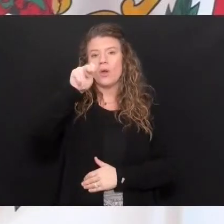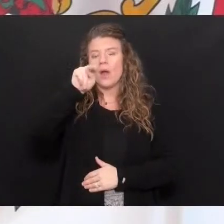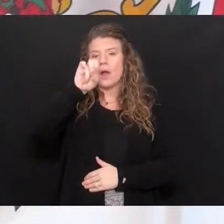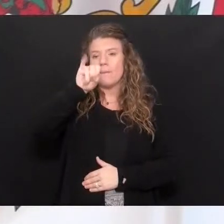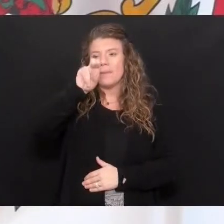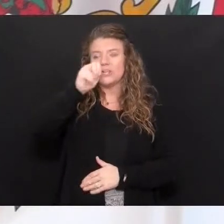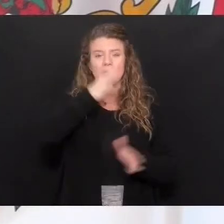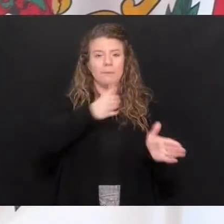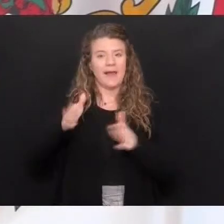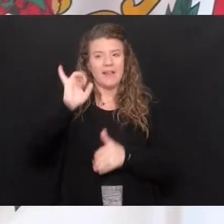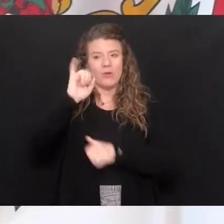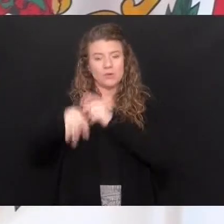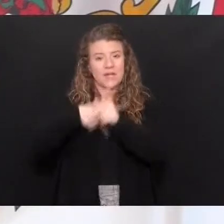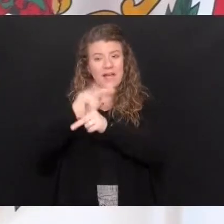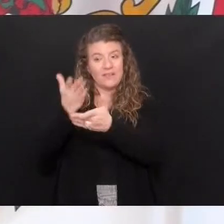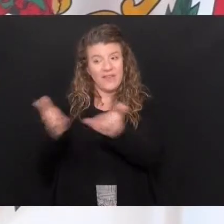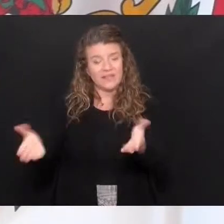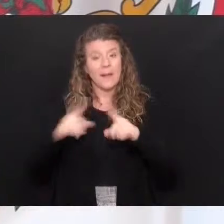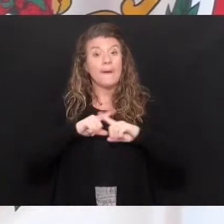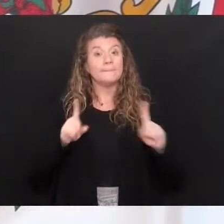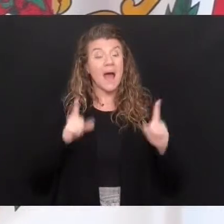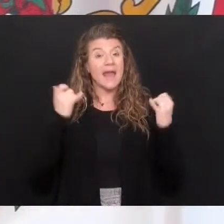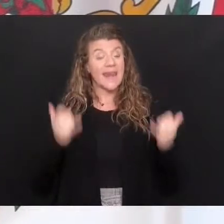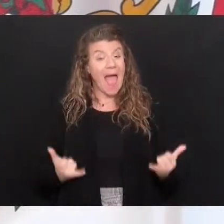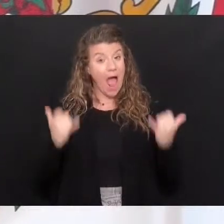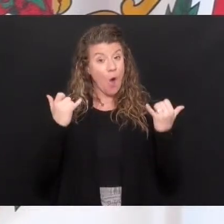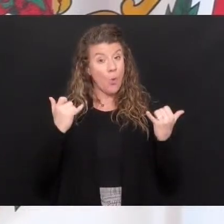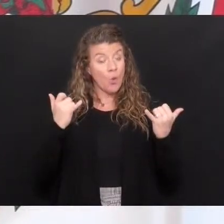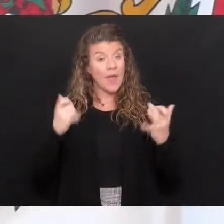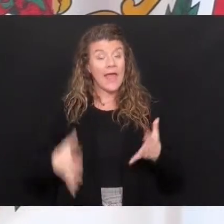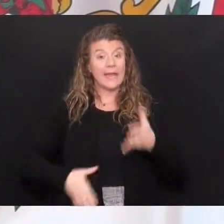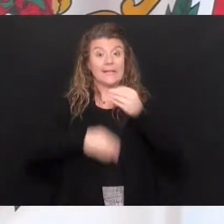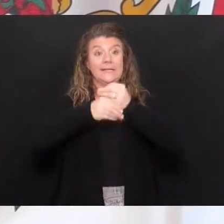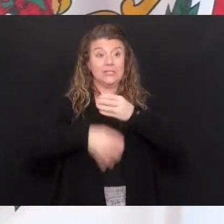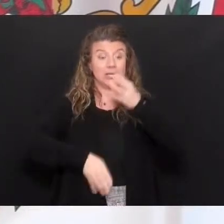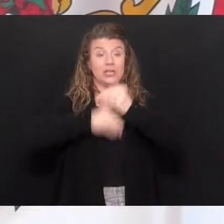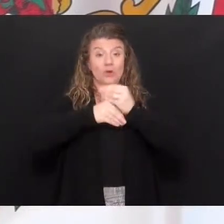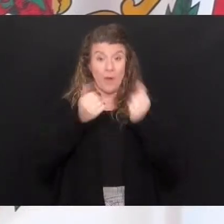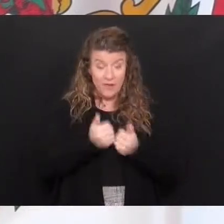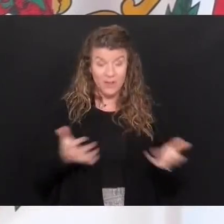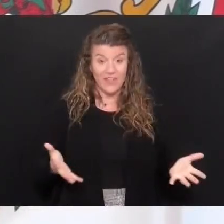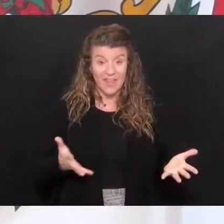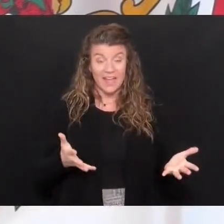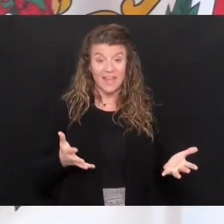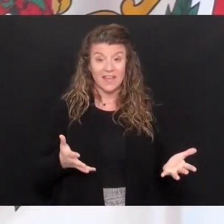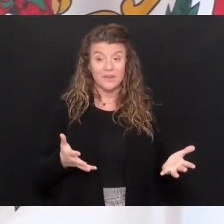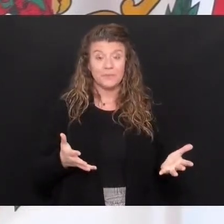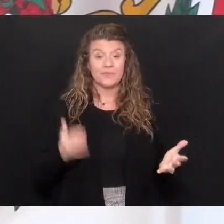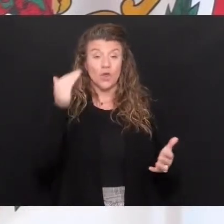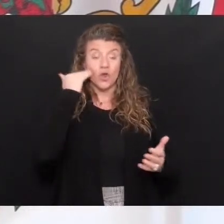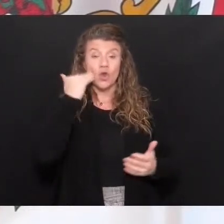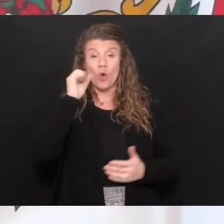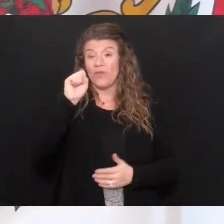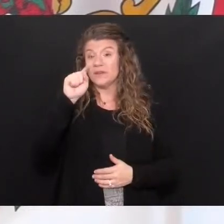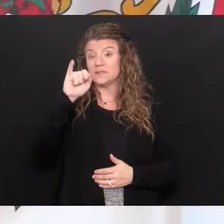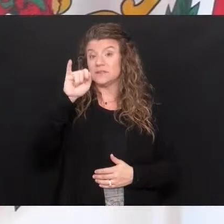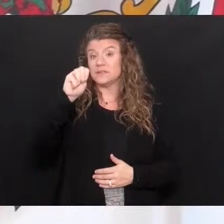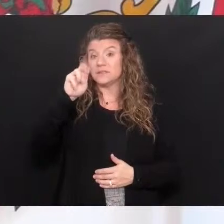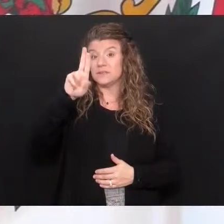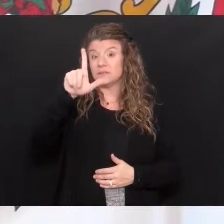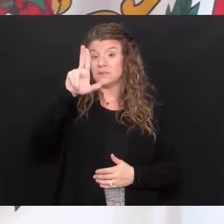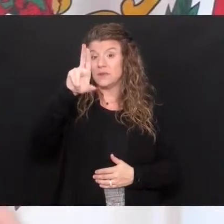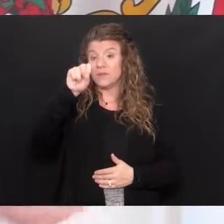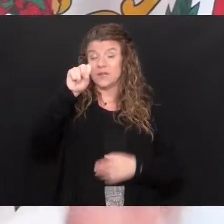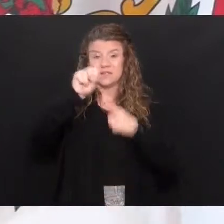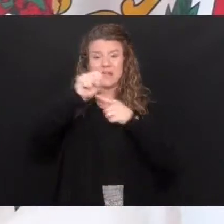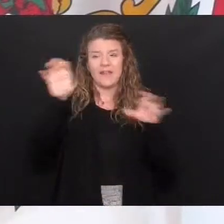kind of stuff. But now, in addition to all that, you know, the stimulus package did